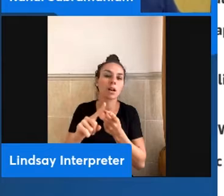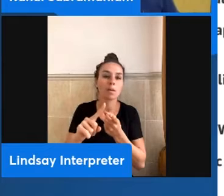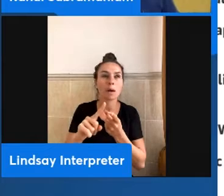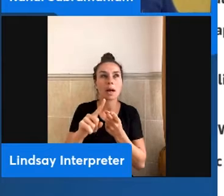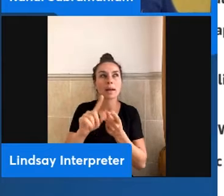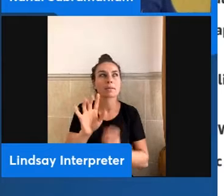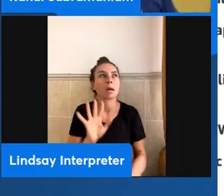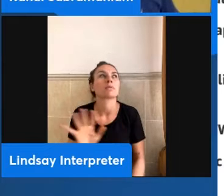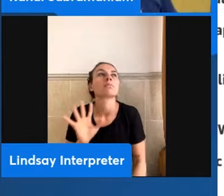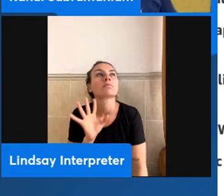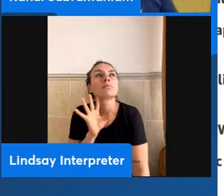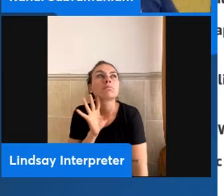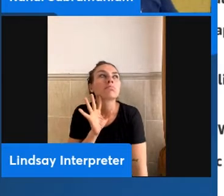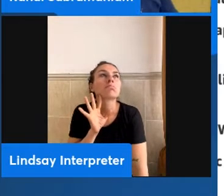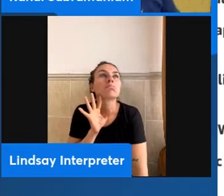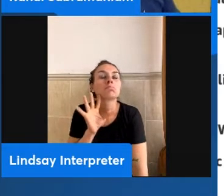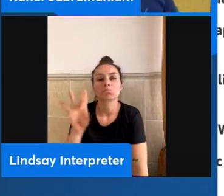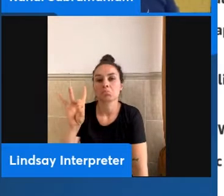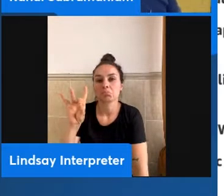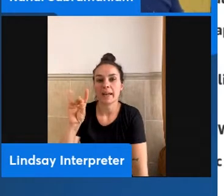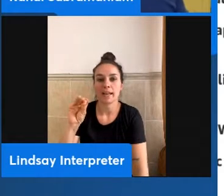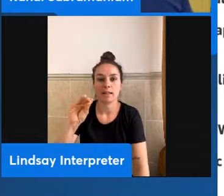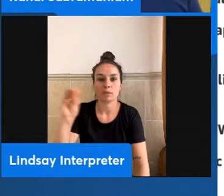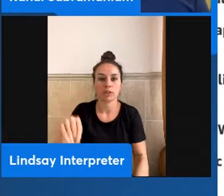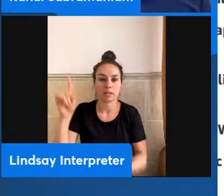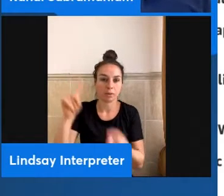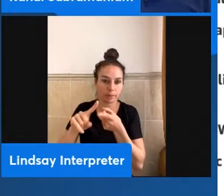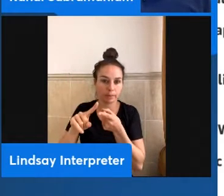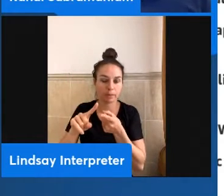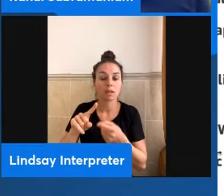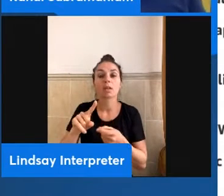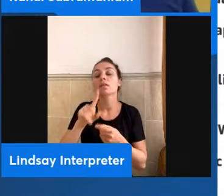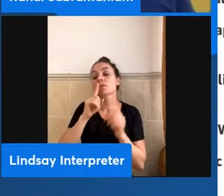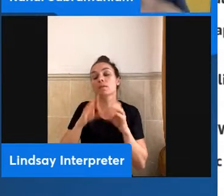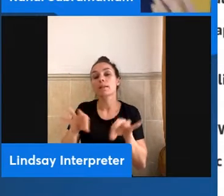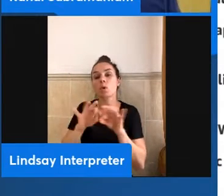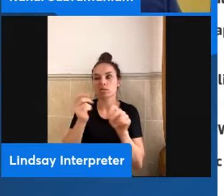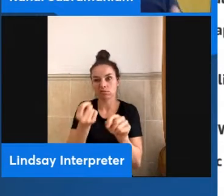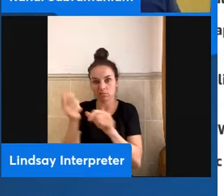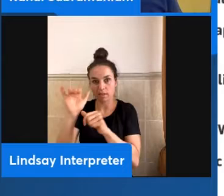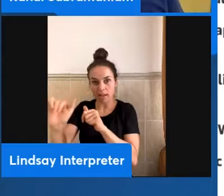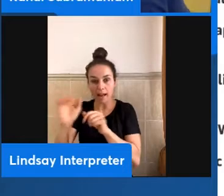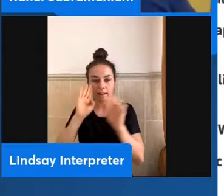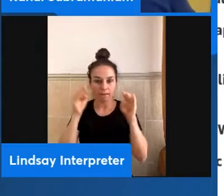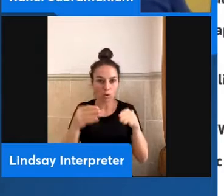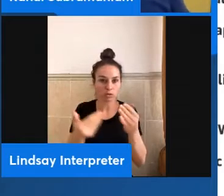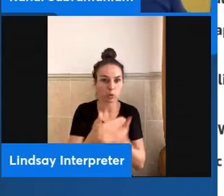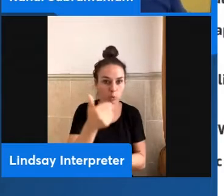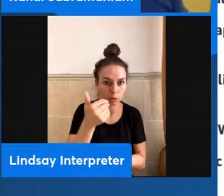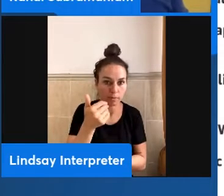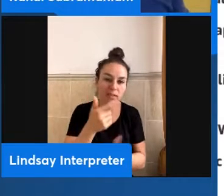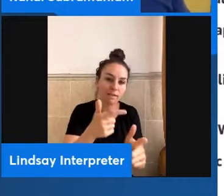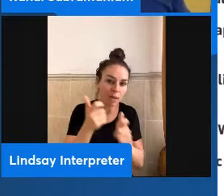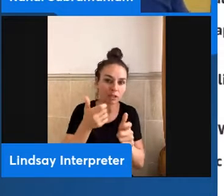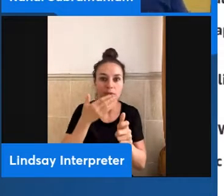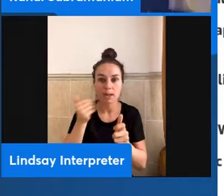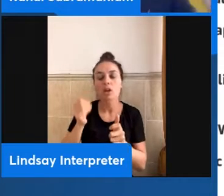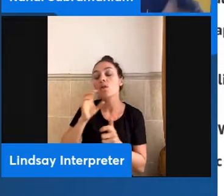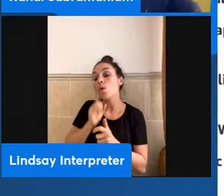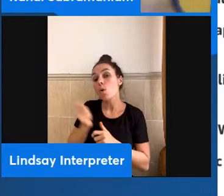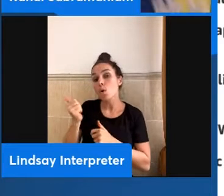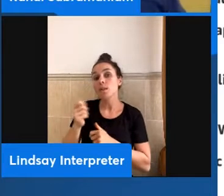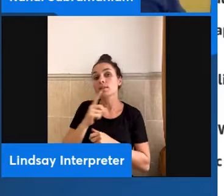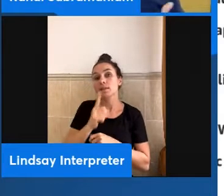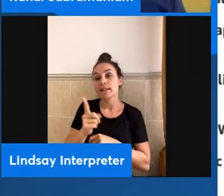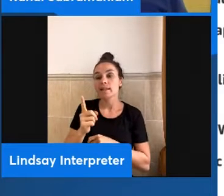at least 80% and only focus on the new instance types because they are faster and better. The old ones exist because